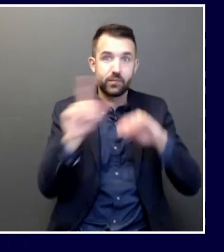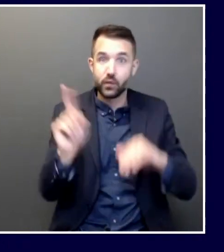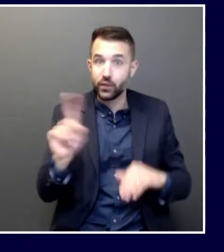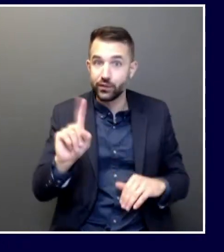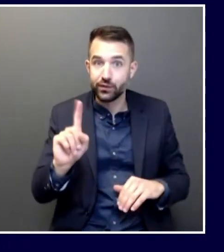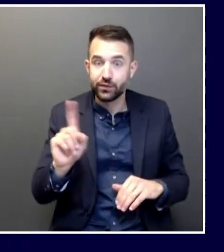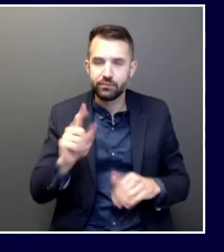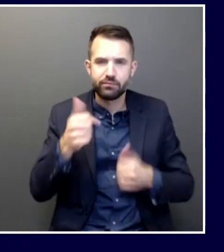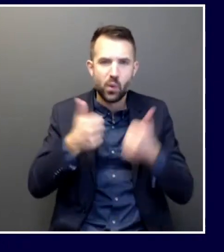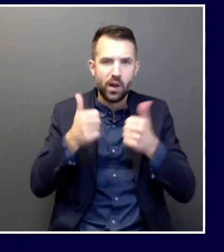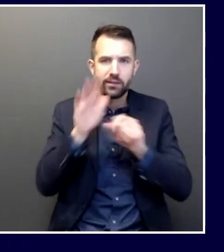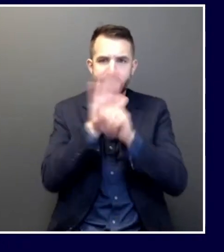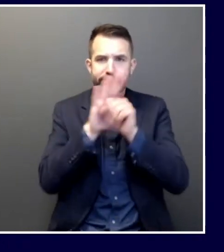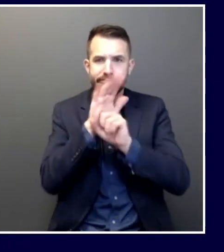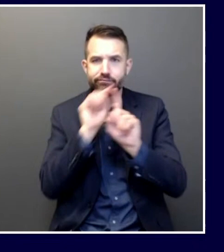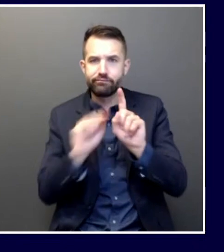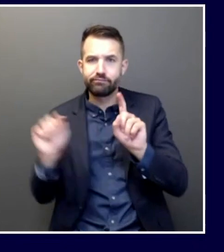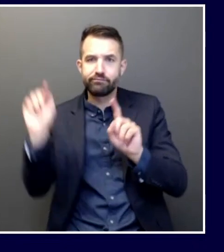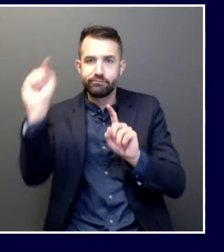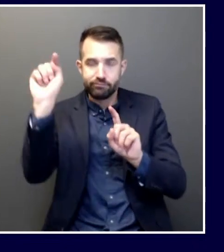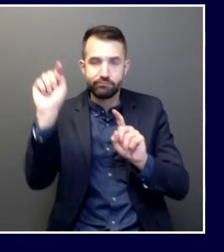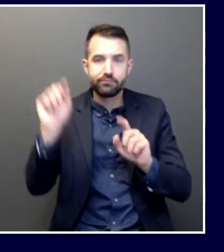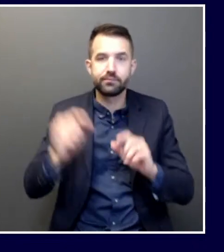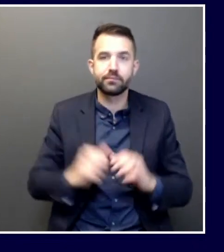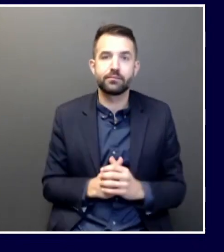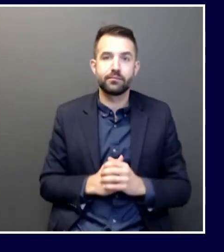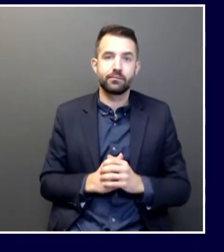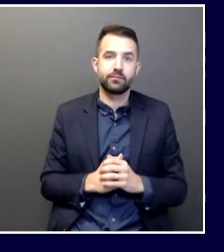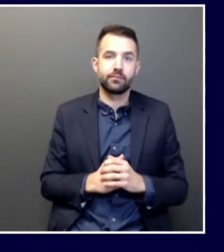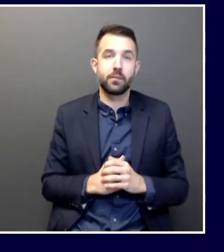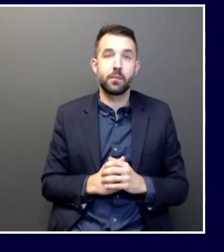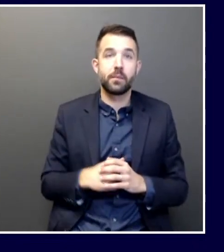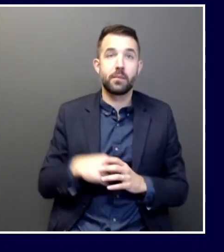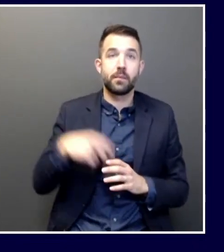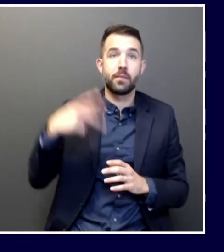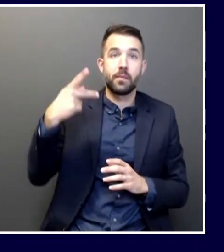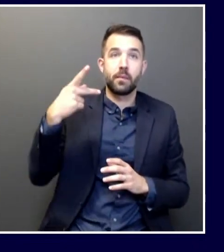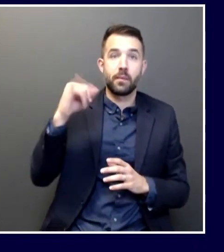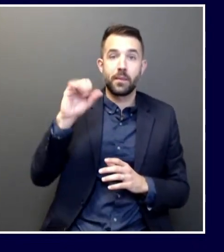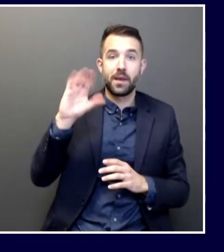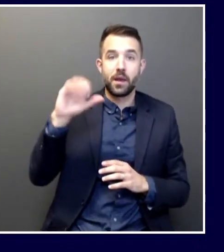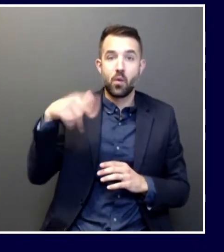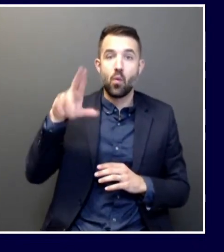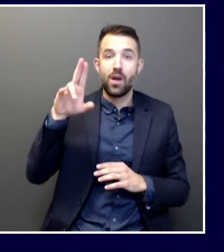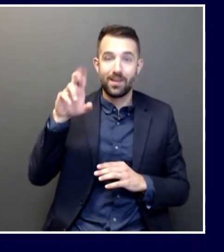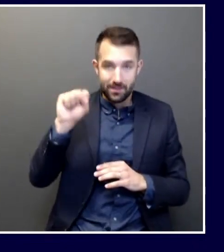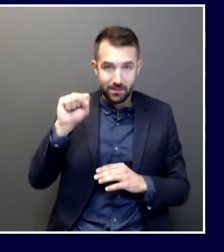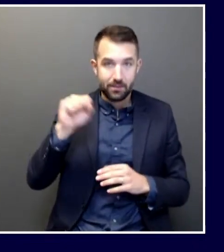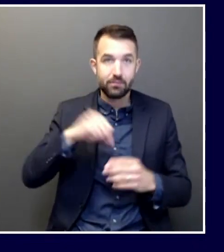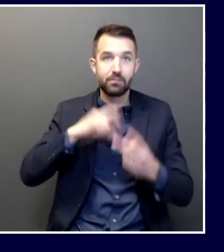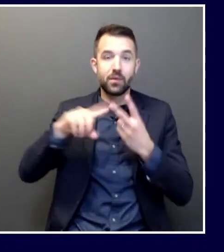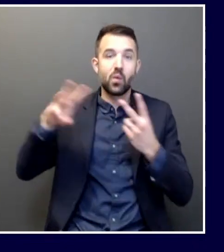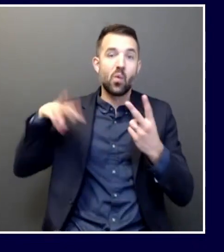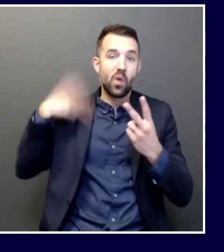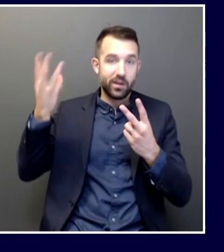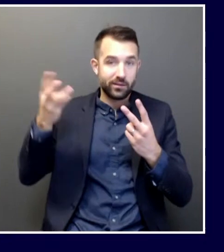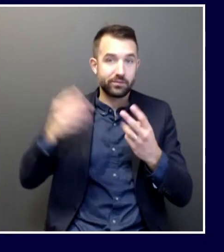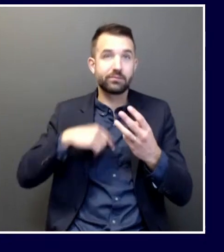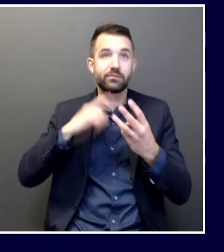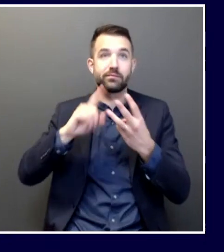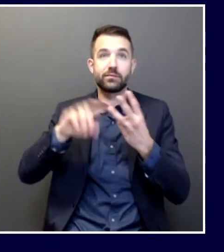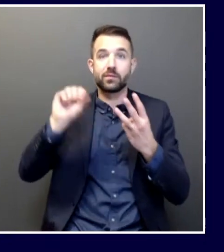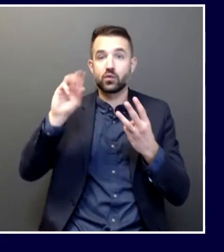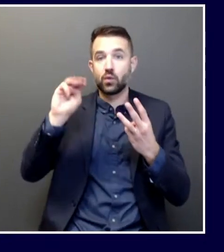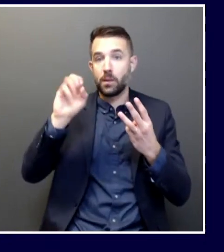growth over the last week have been Piscataquis, Washington, Somerset, Aroostook, and